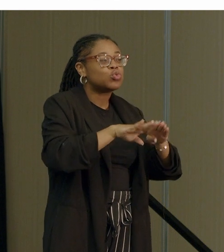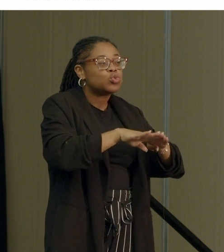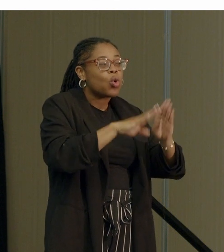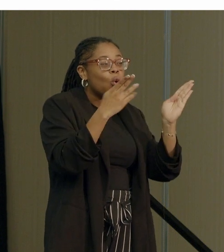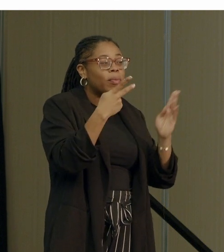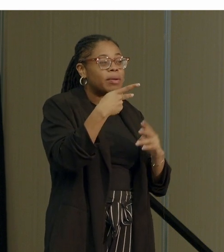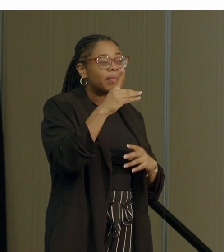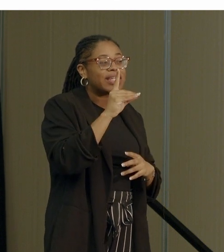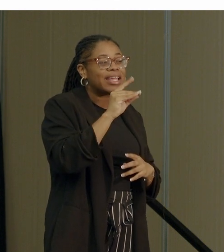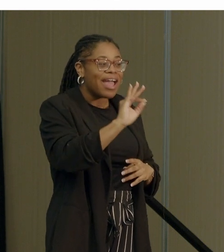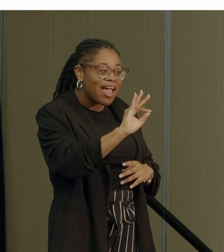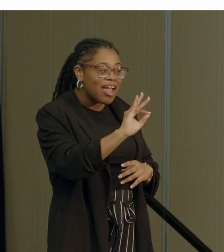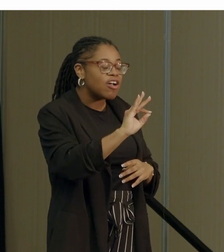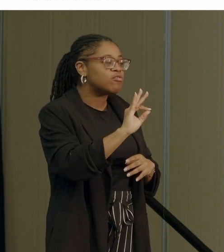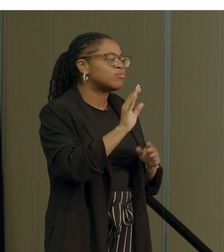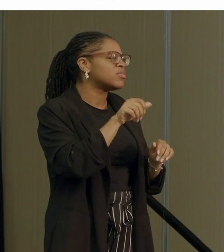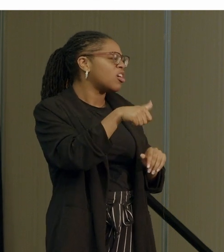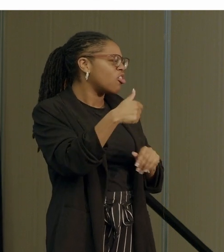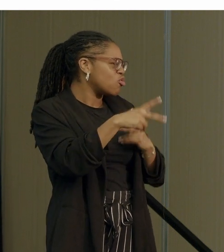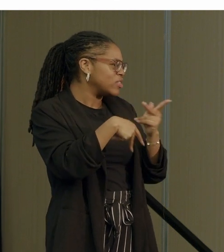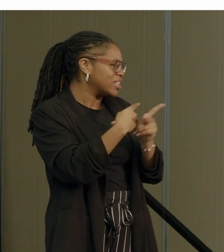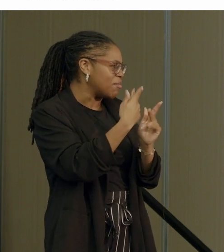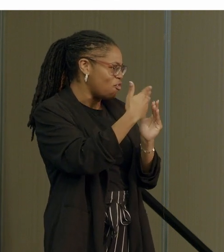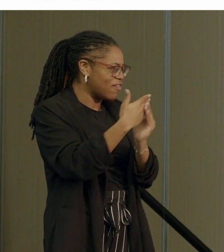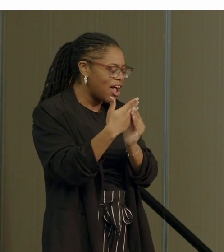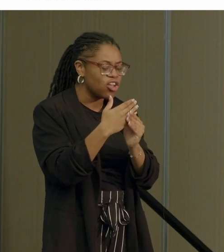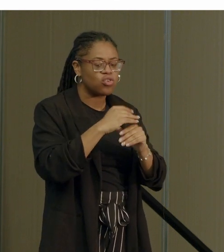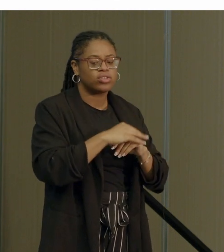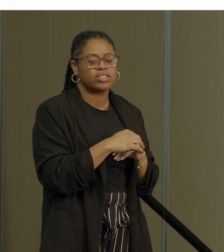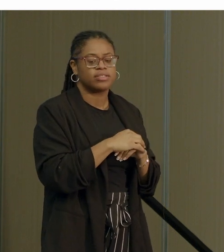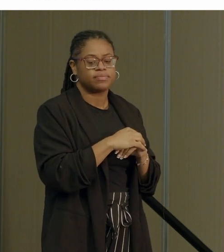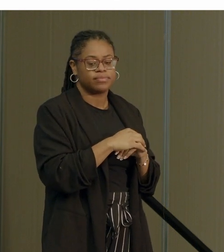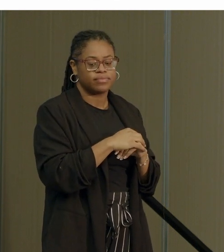PDFs, allows you to open other types of files.